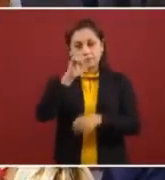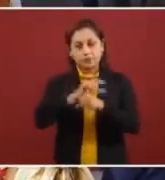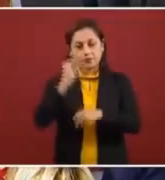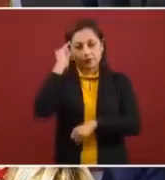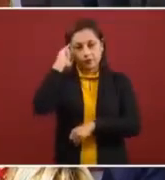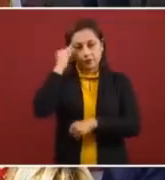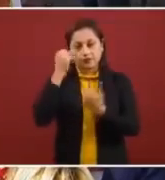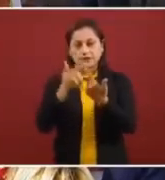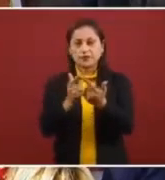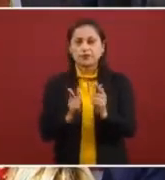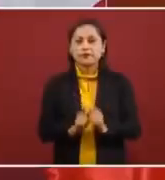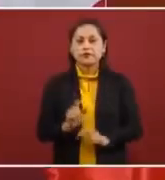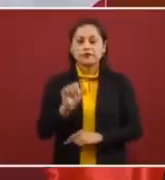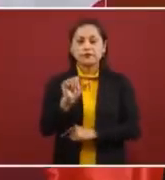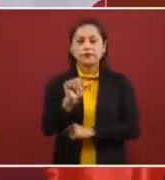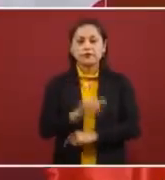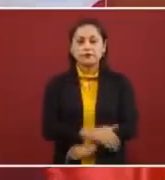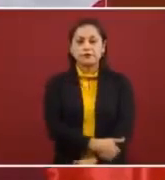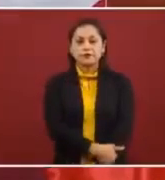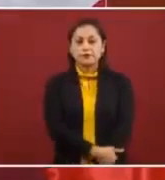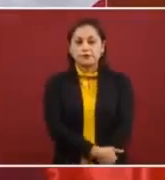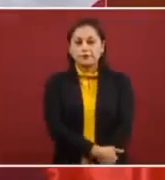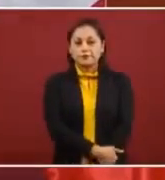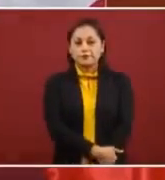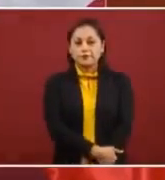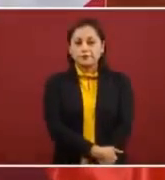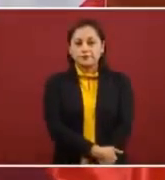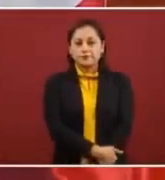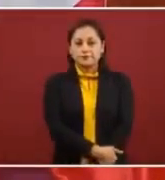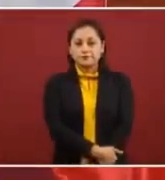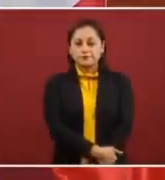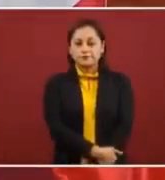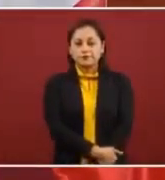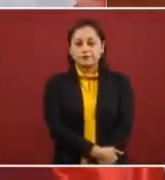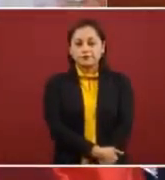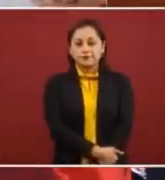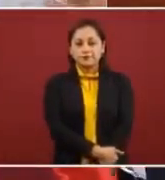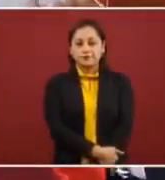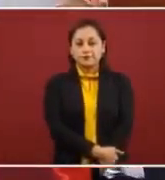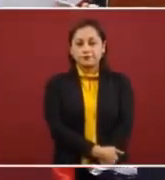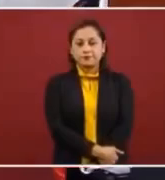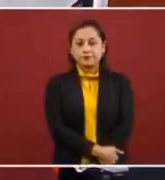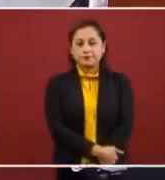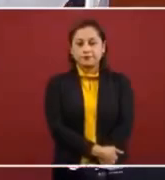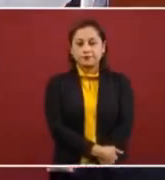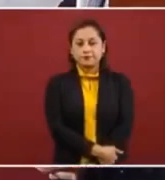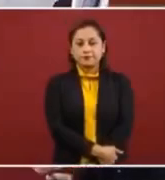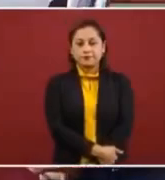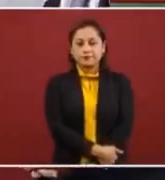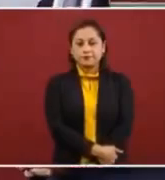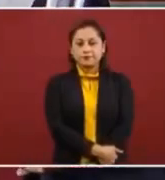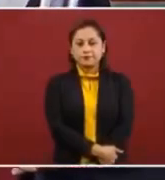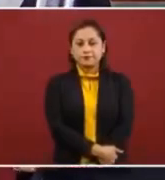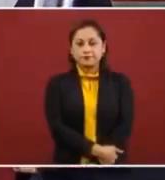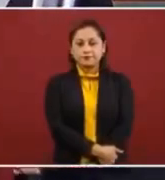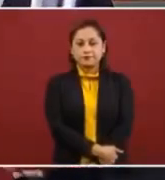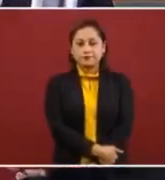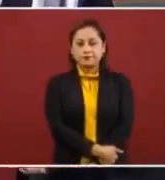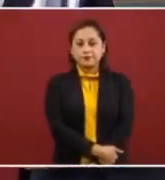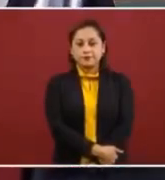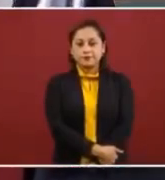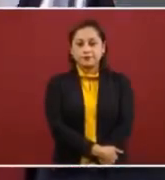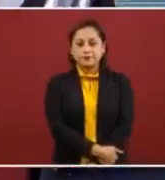the indigenous culture in category A. I think a category A was the